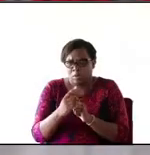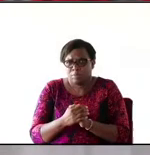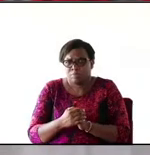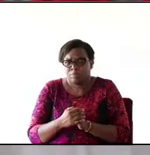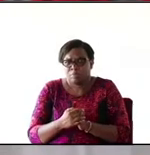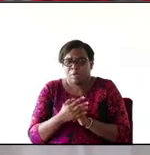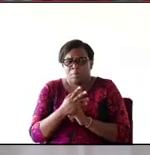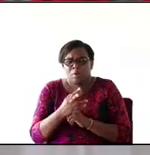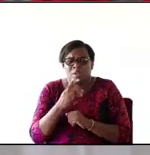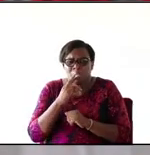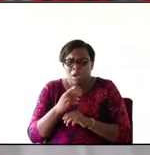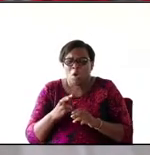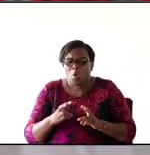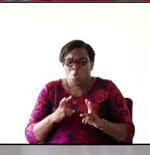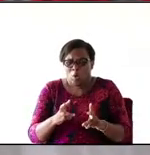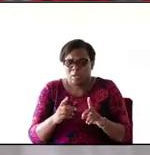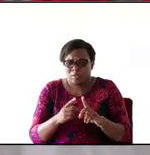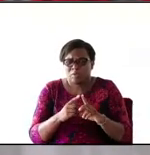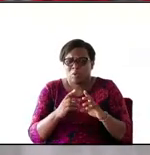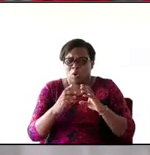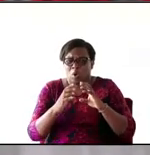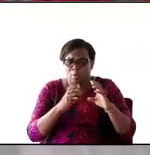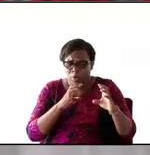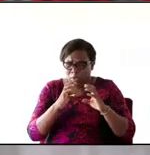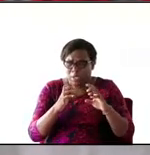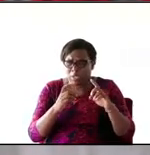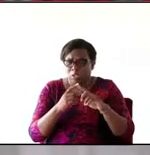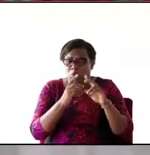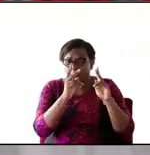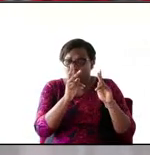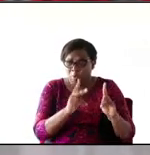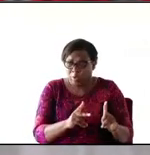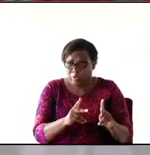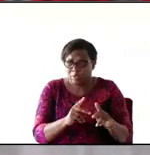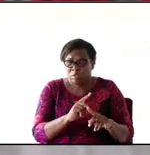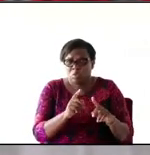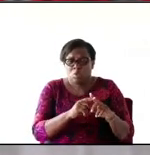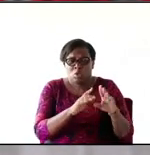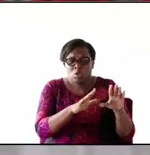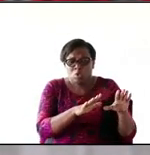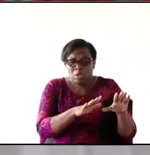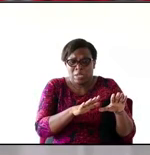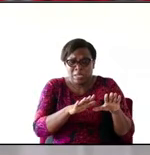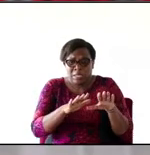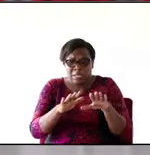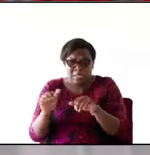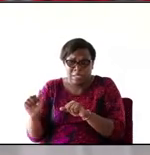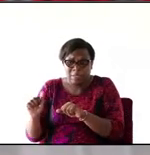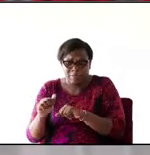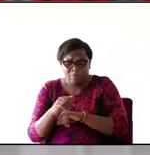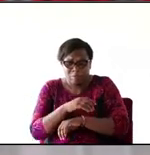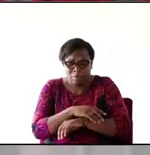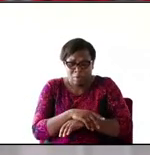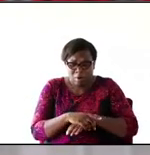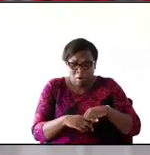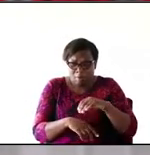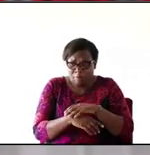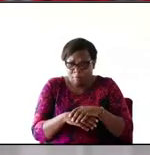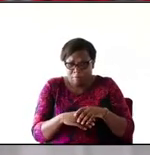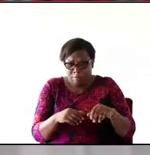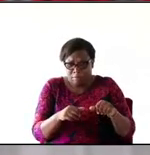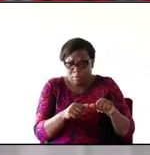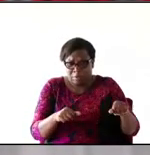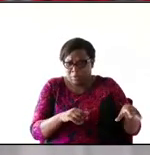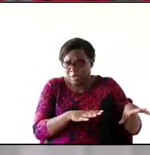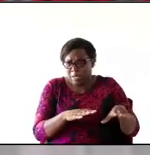you communicate to persons when you leave your status quo, leave your